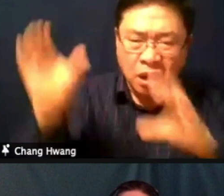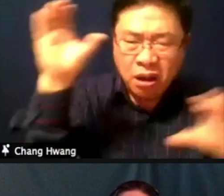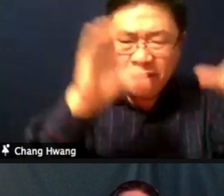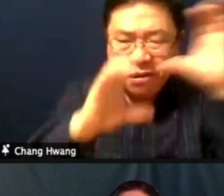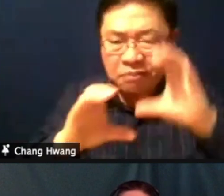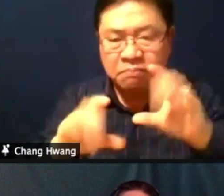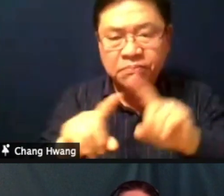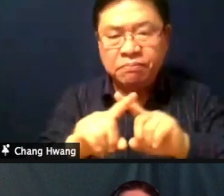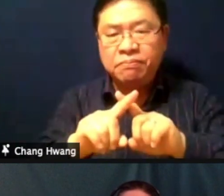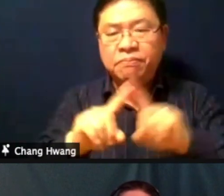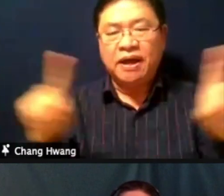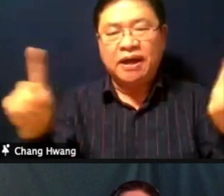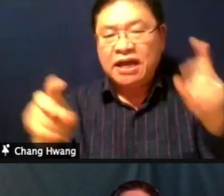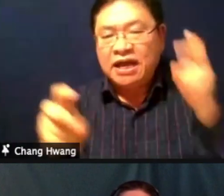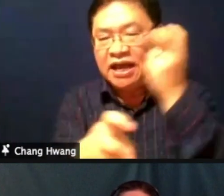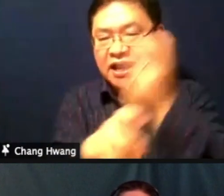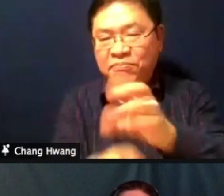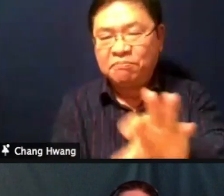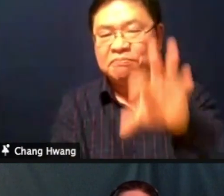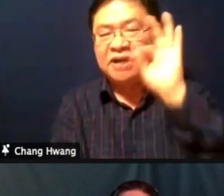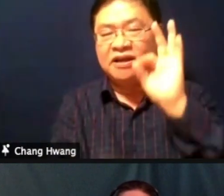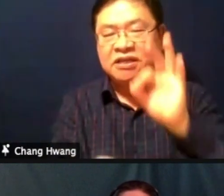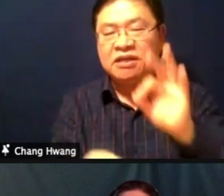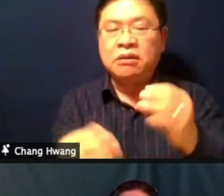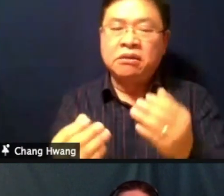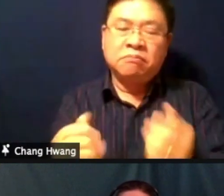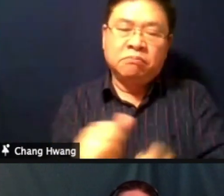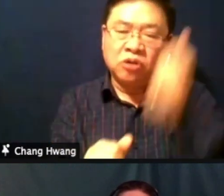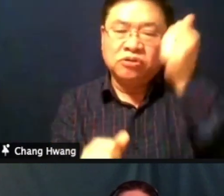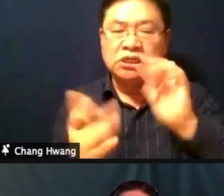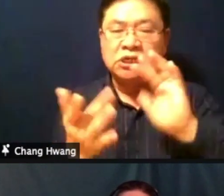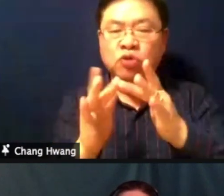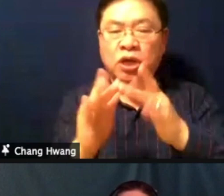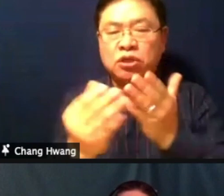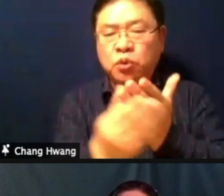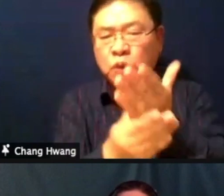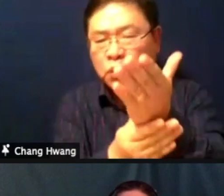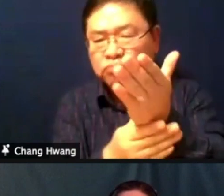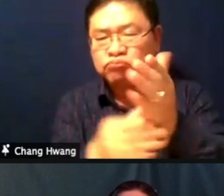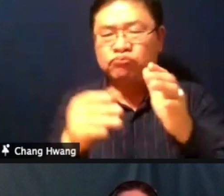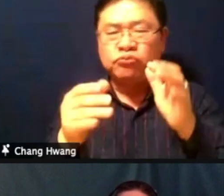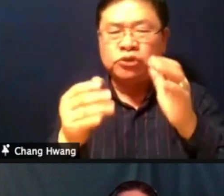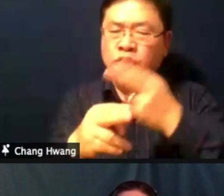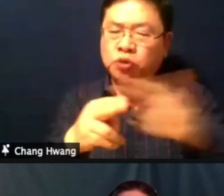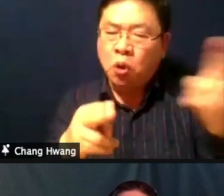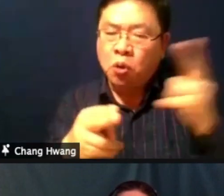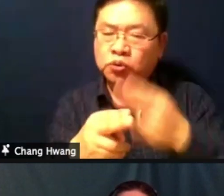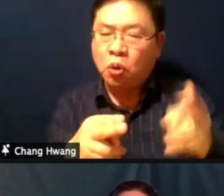As far as books, information, resources, primary information, it can be incredibly difficult to